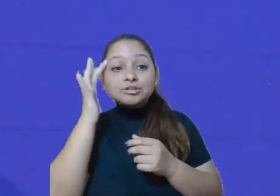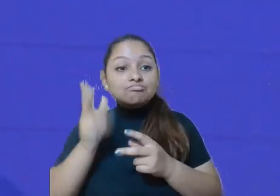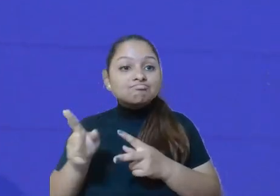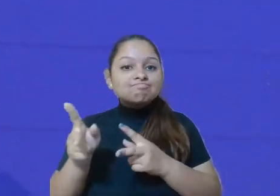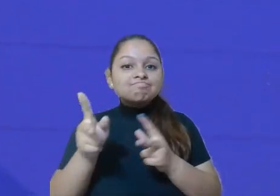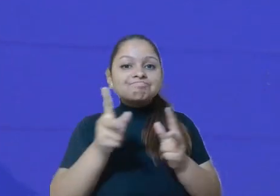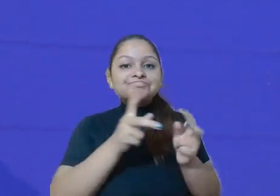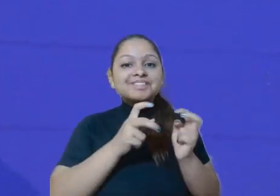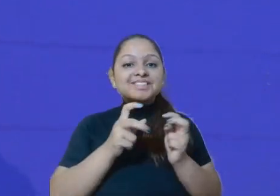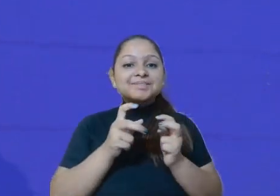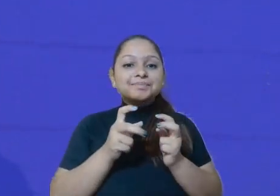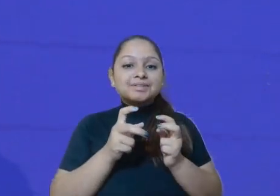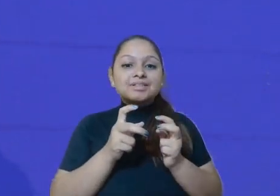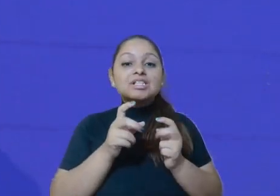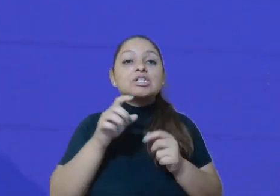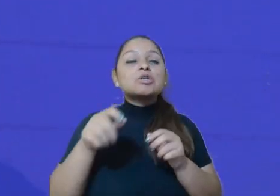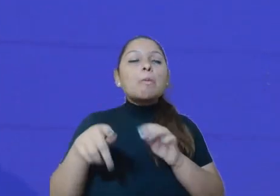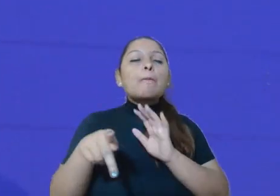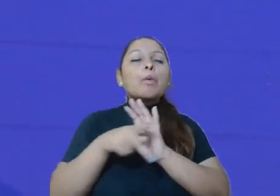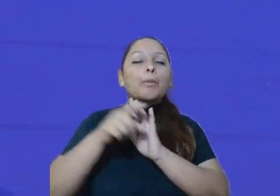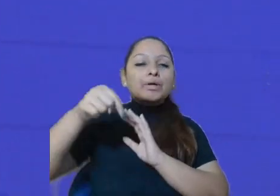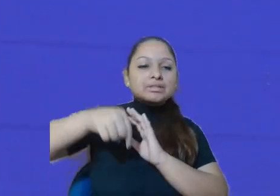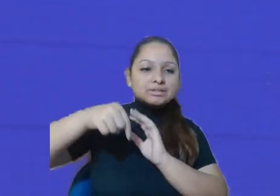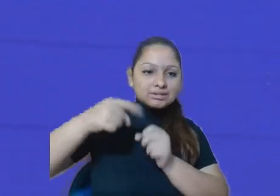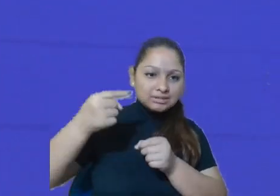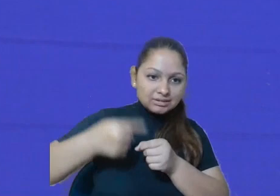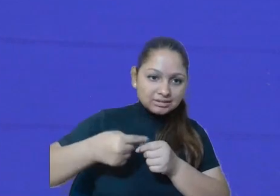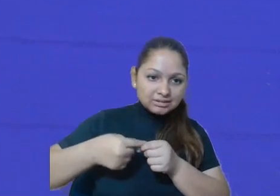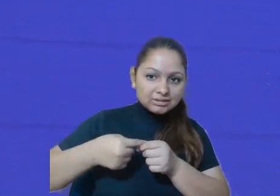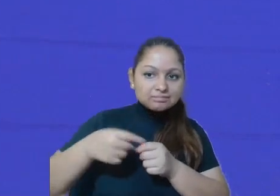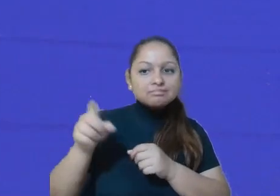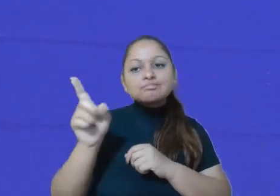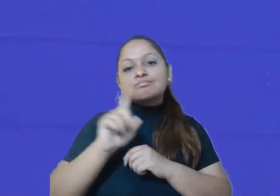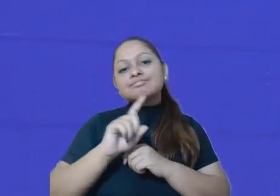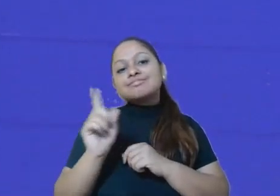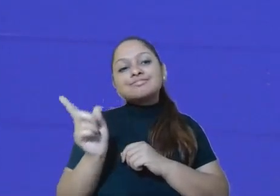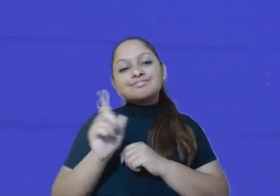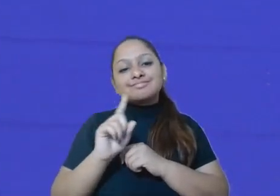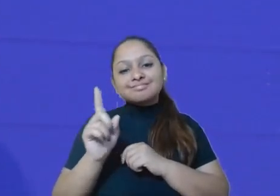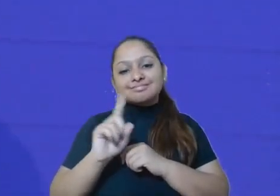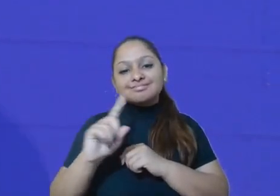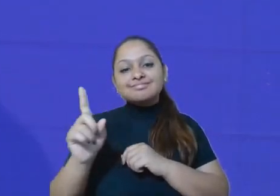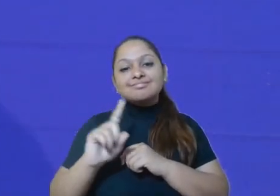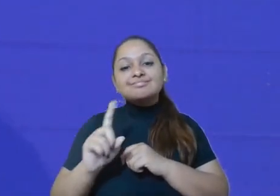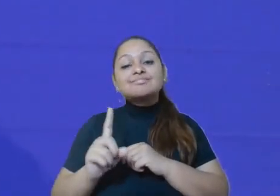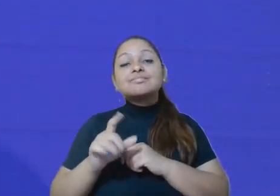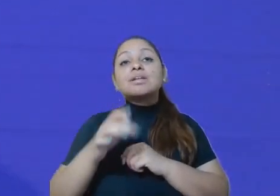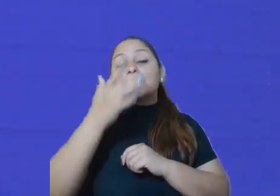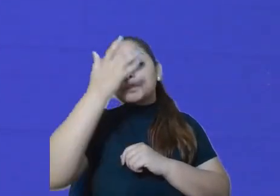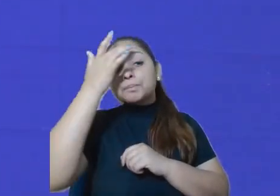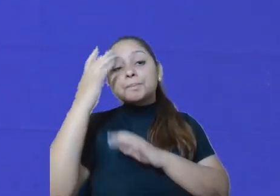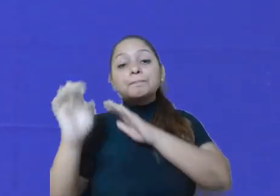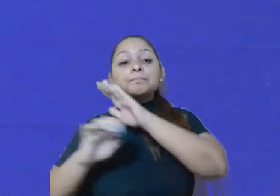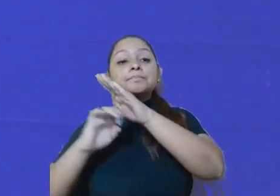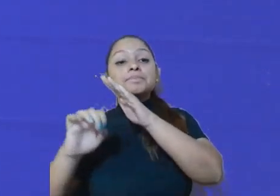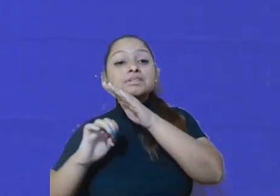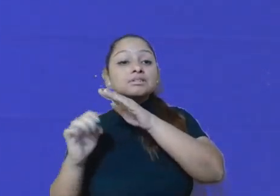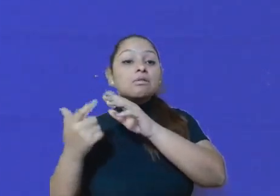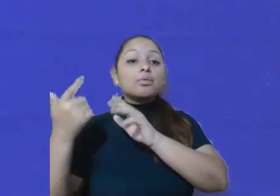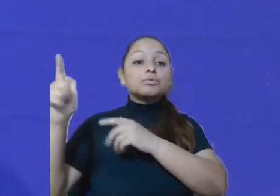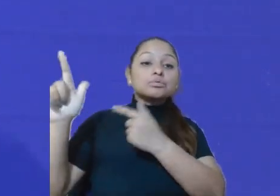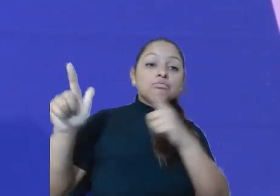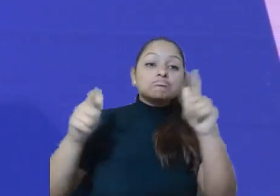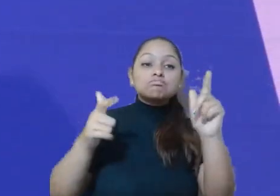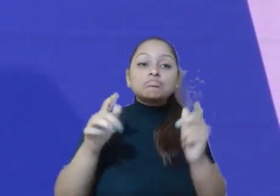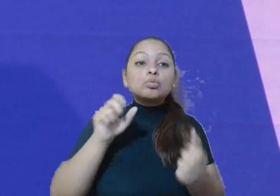not only for Suzano, but especially to the entrepreneurs that want to be a part and